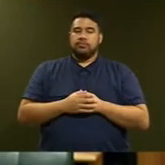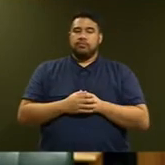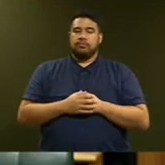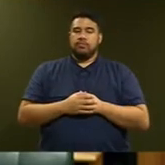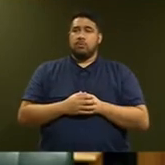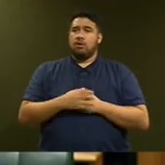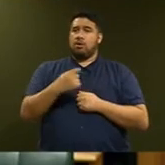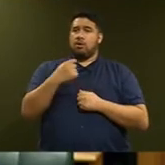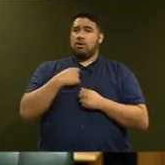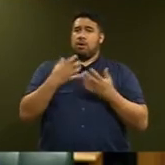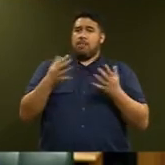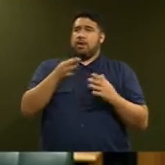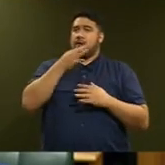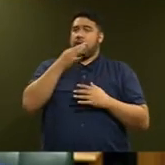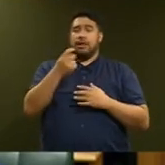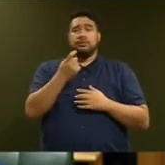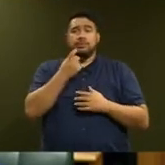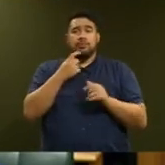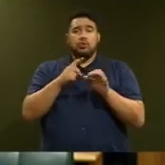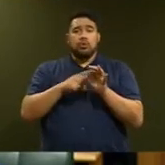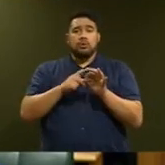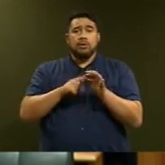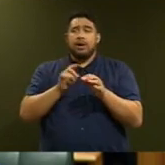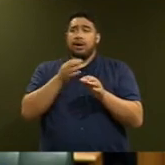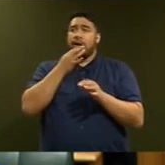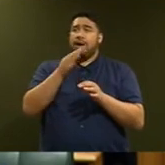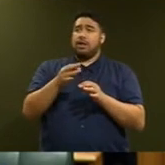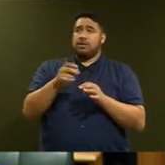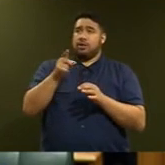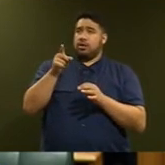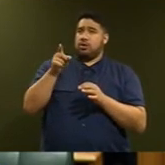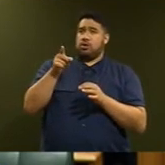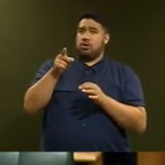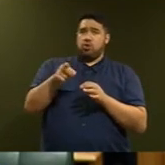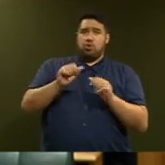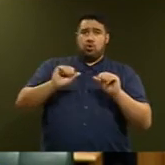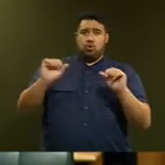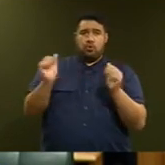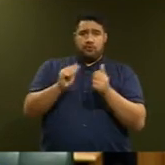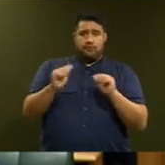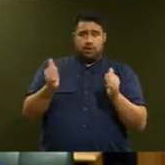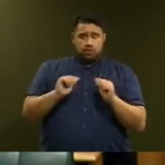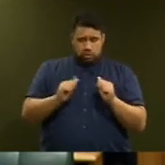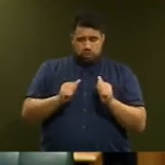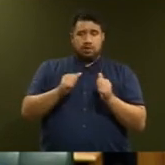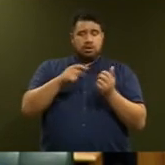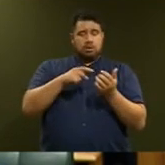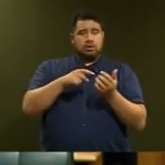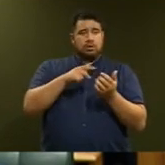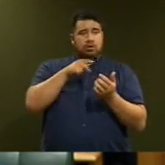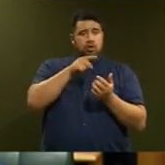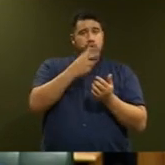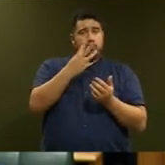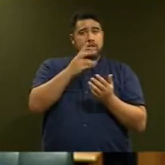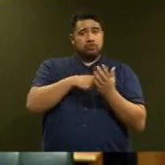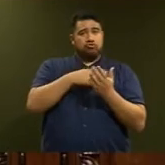simple question about whether the repeal of three strikes went to our Cabinet Committee before full Cabinet consideration. And I just